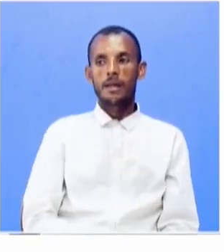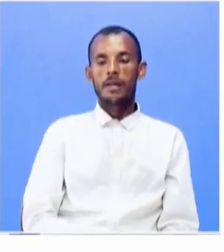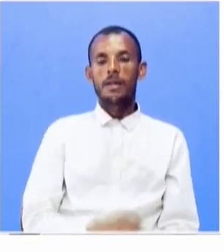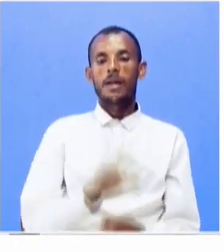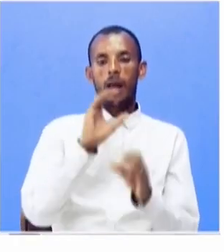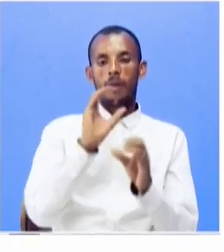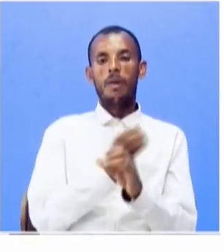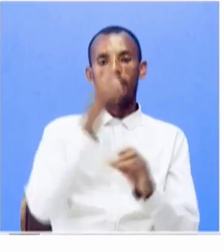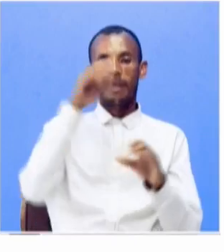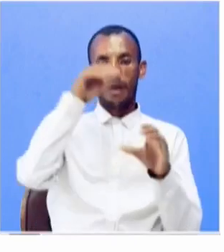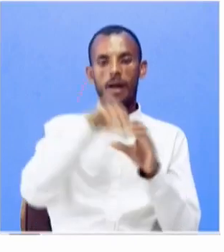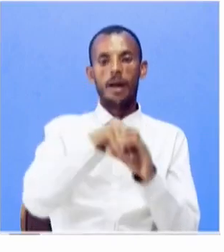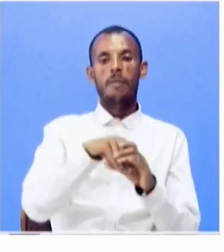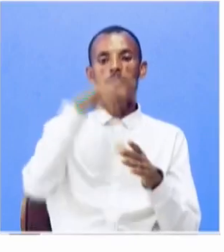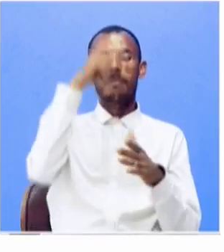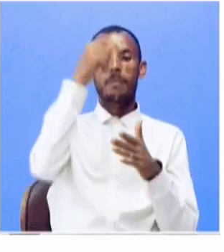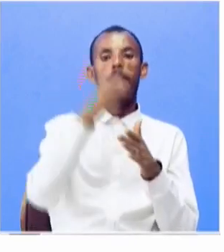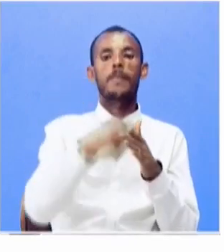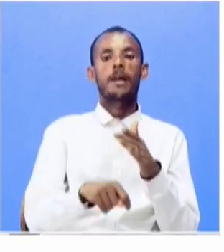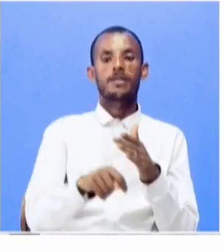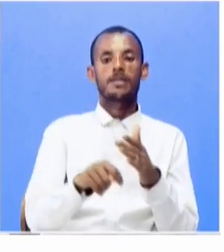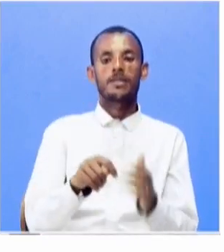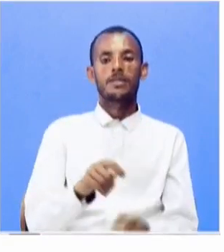income tax